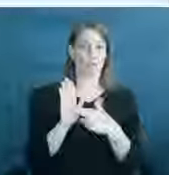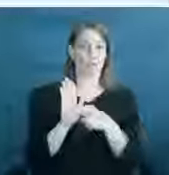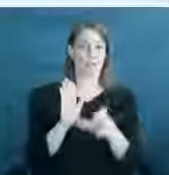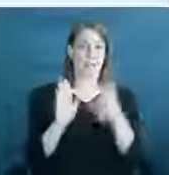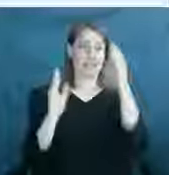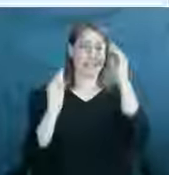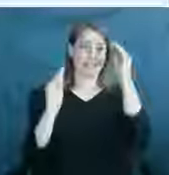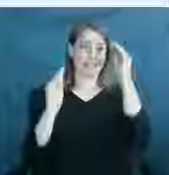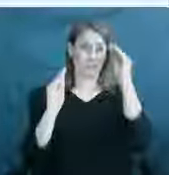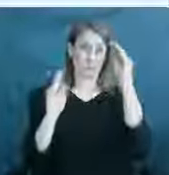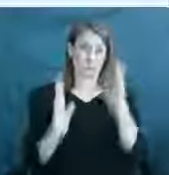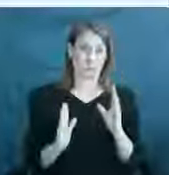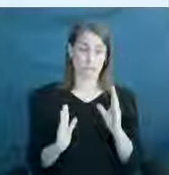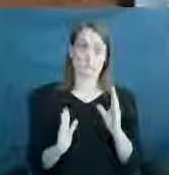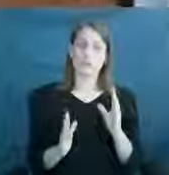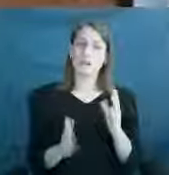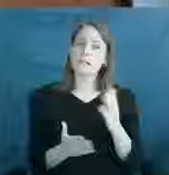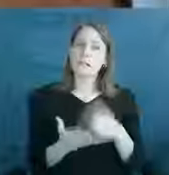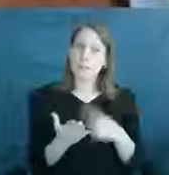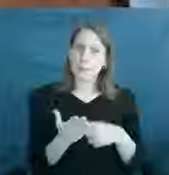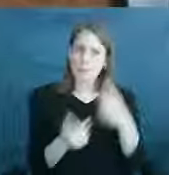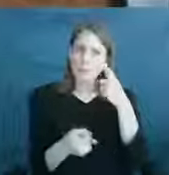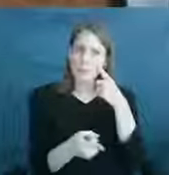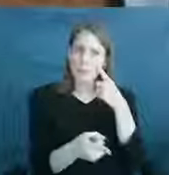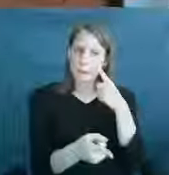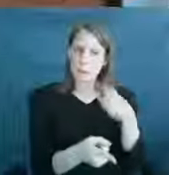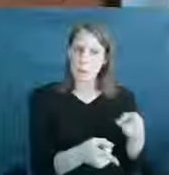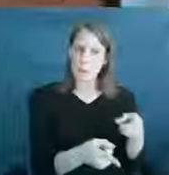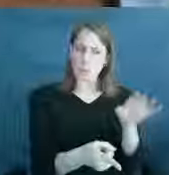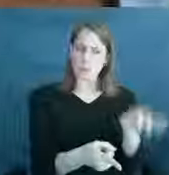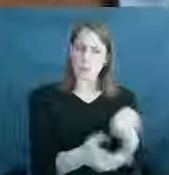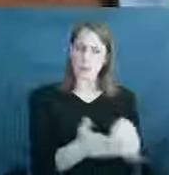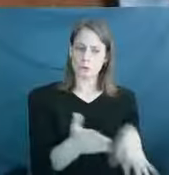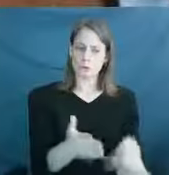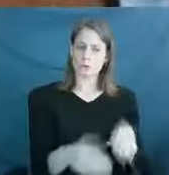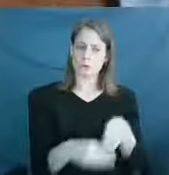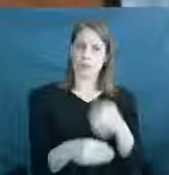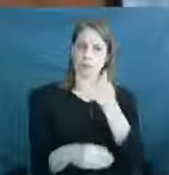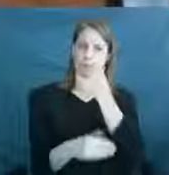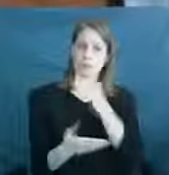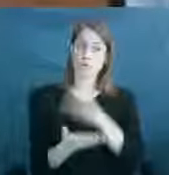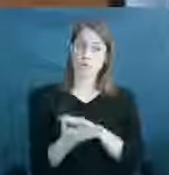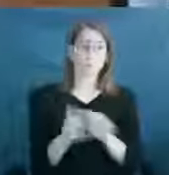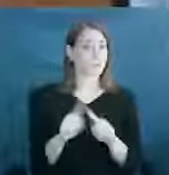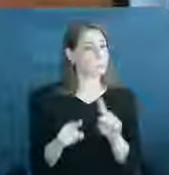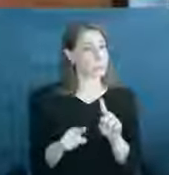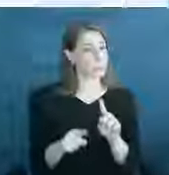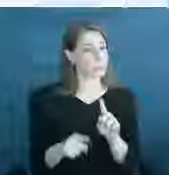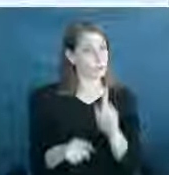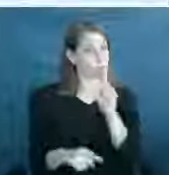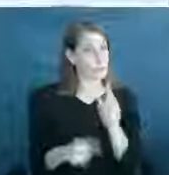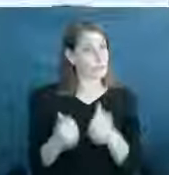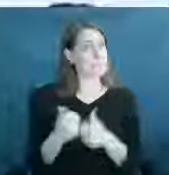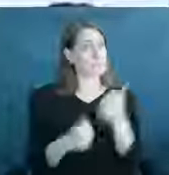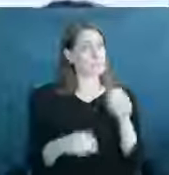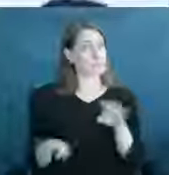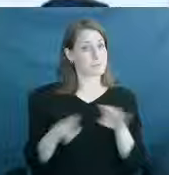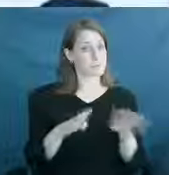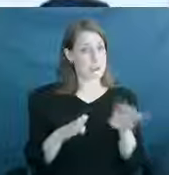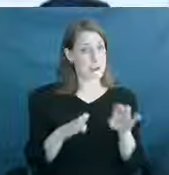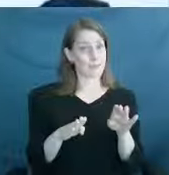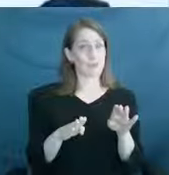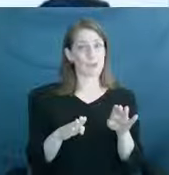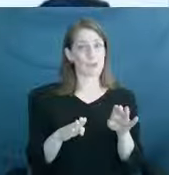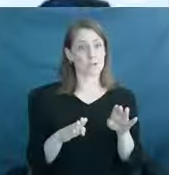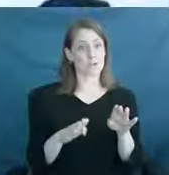teaching. I really do. There are occasions when you think this person really is in the wrong kind of school, but that's not the